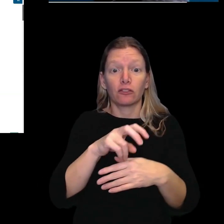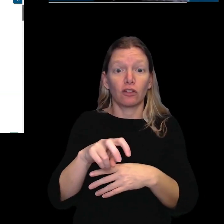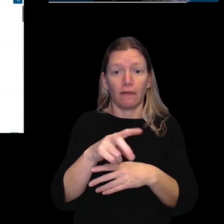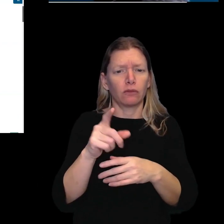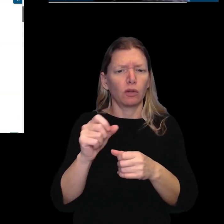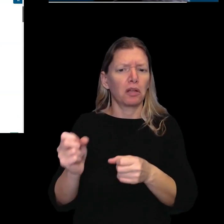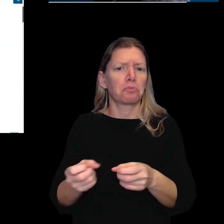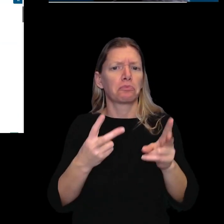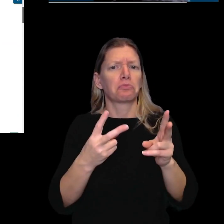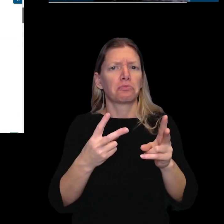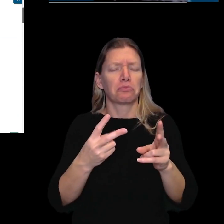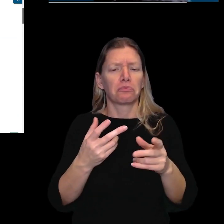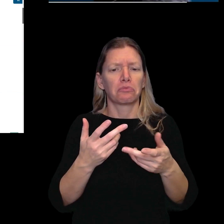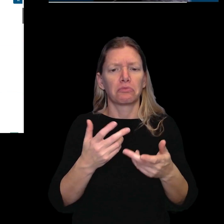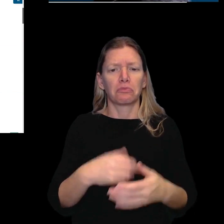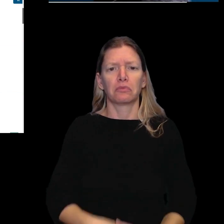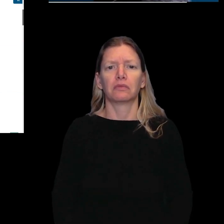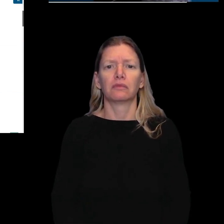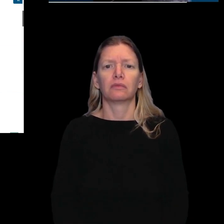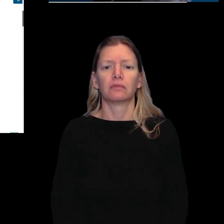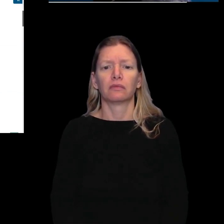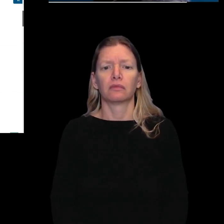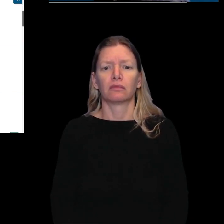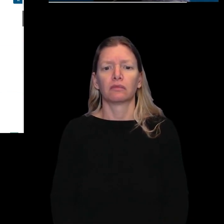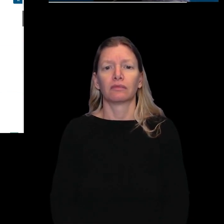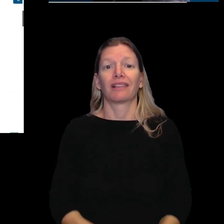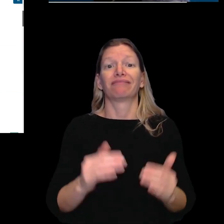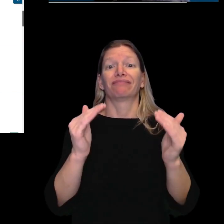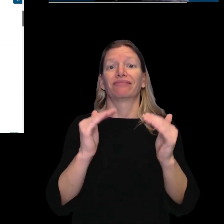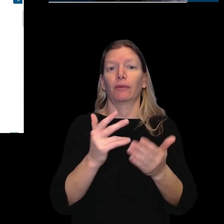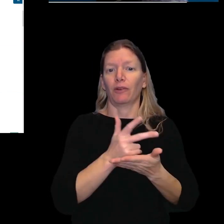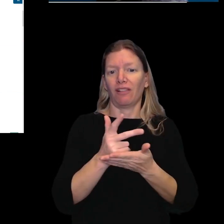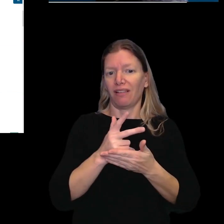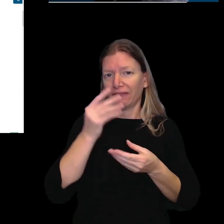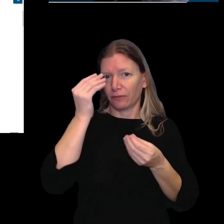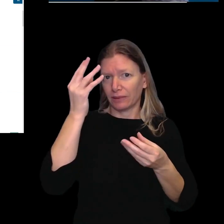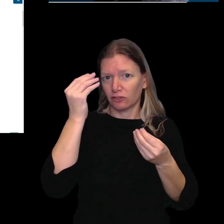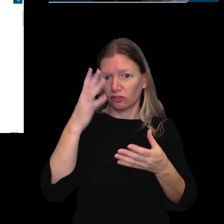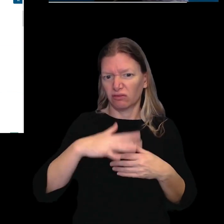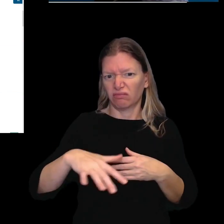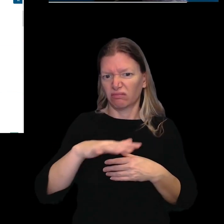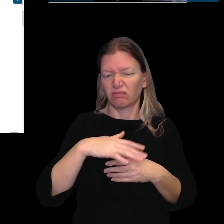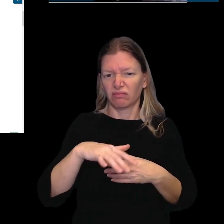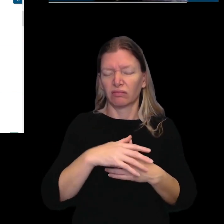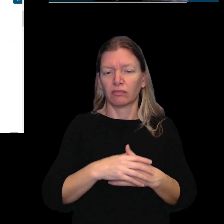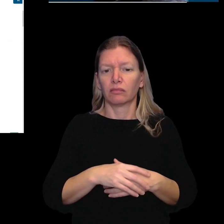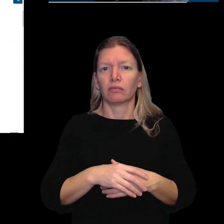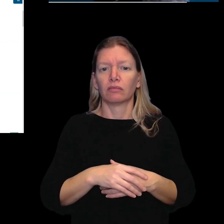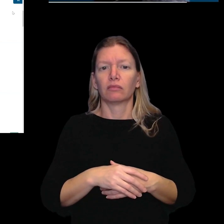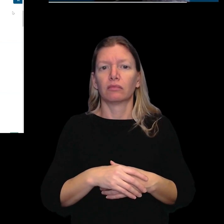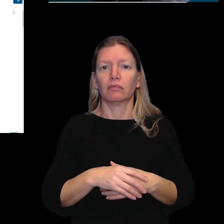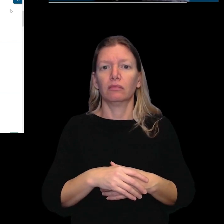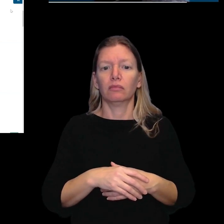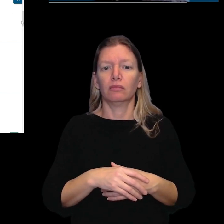of travel here, but you can also upload other pictures that you come across. Um, And then here's the other parking